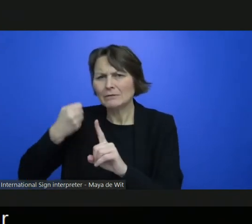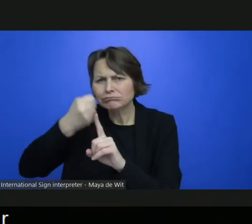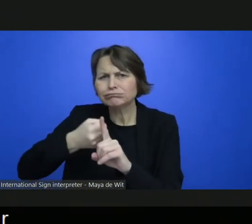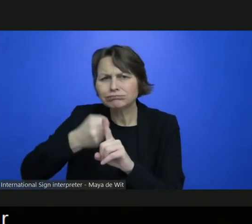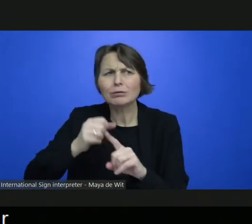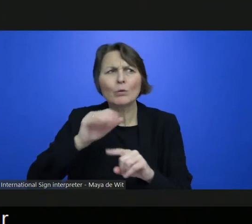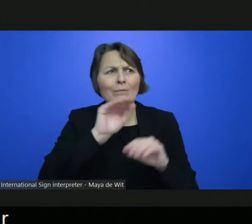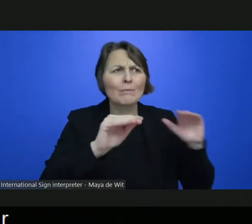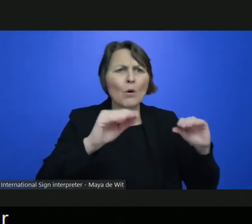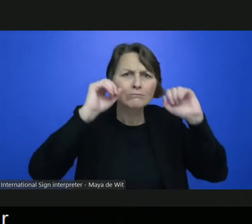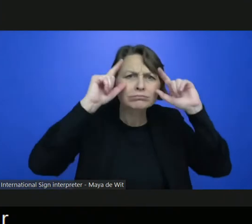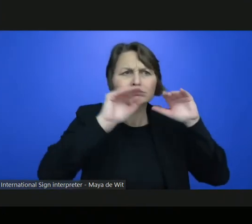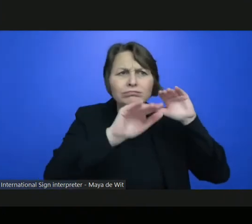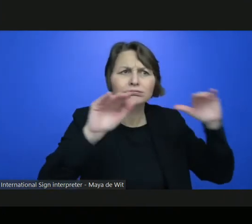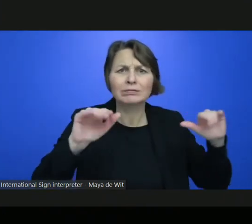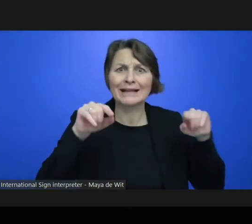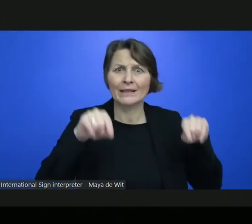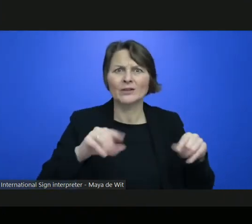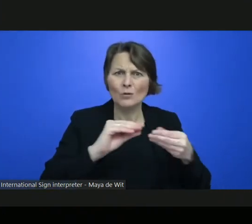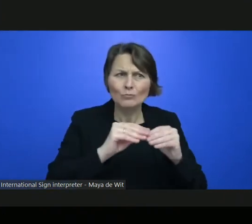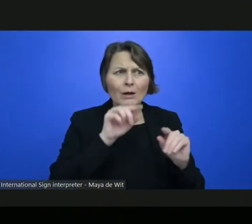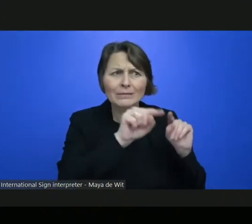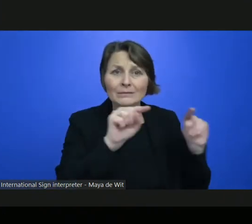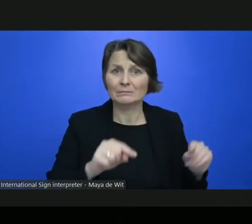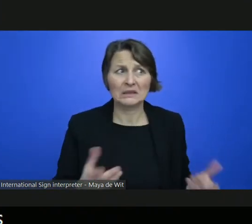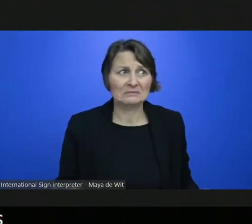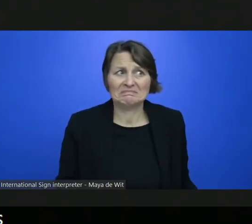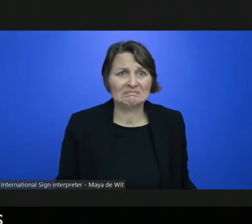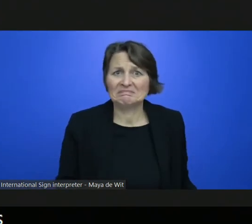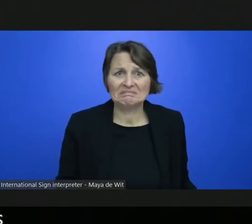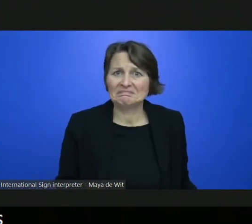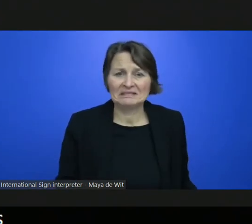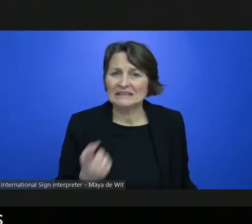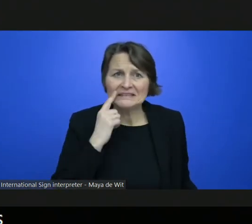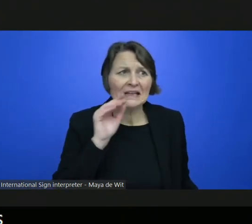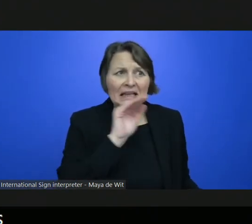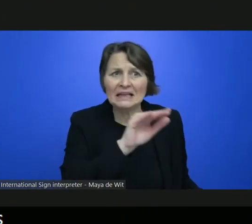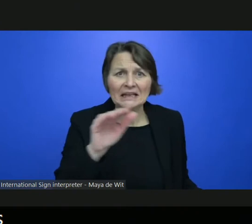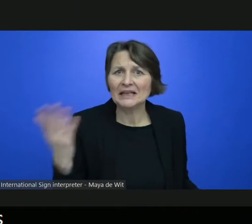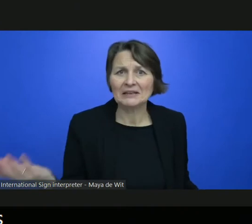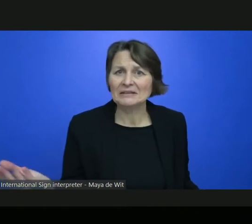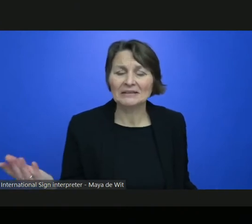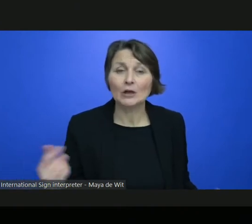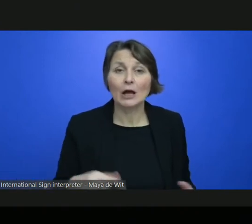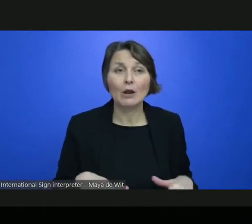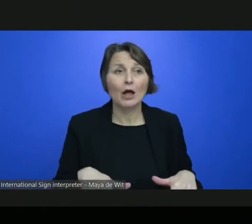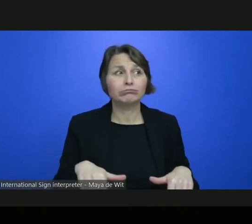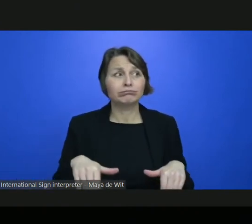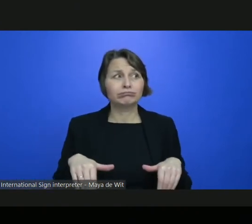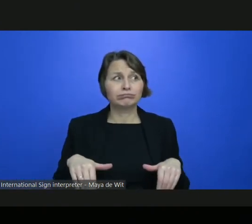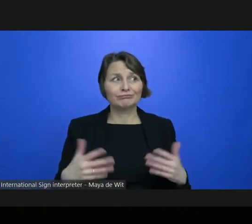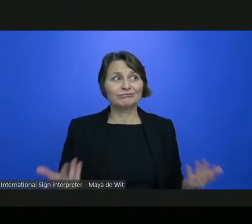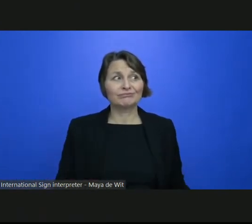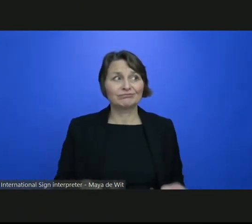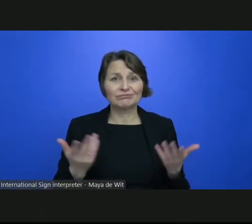really not seeing, if you like, much energy around this. As Stefan said, it is an